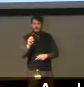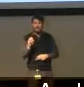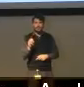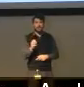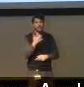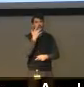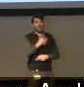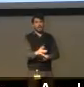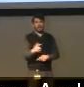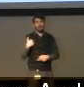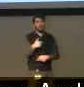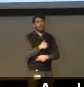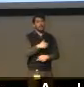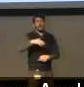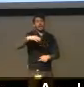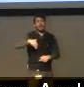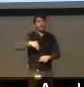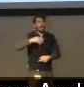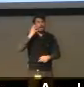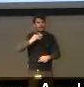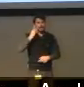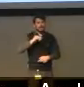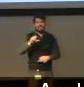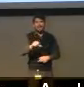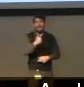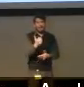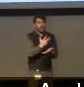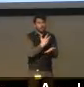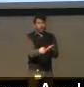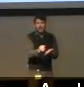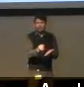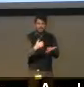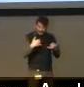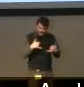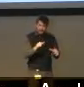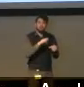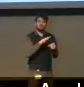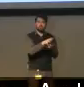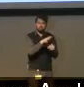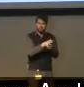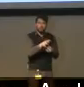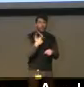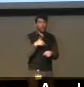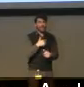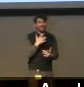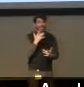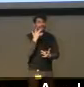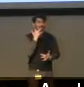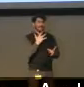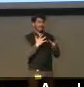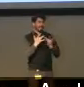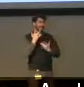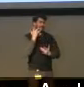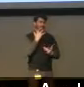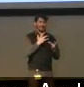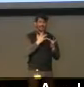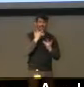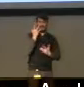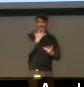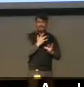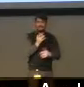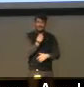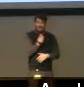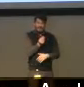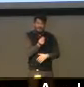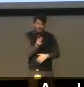have access to the PPE that they need. We've gotten fairly tight, to be honest, with what our PPE supply has been in a couple